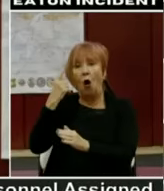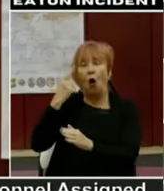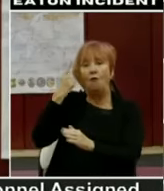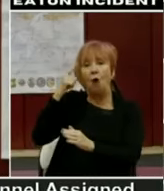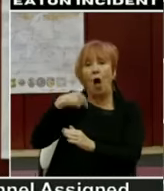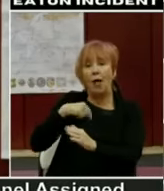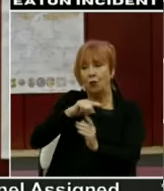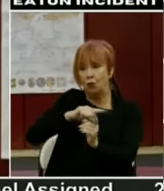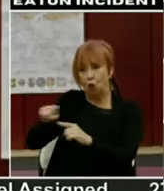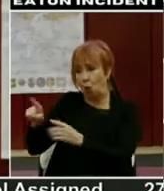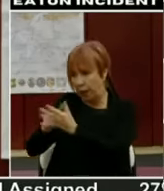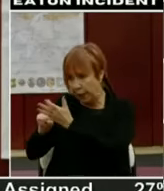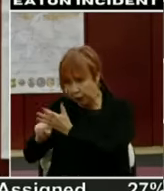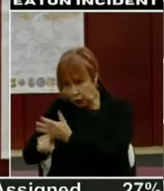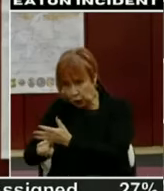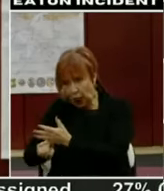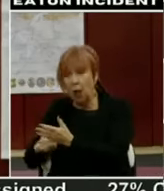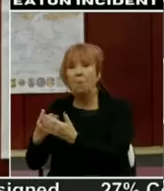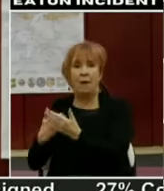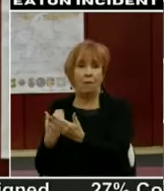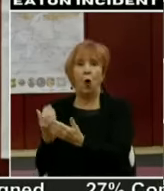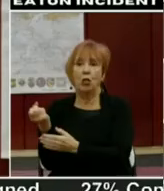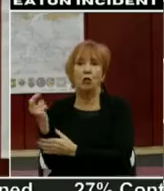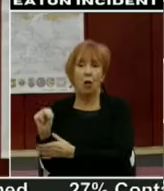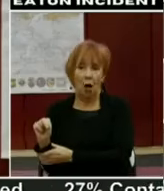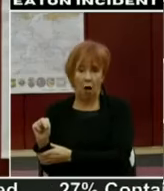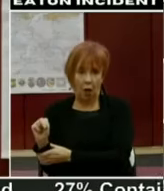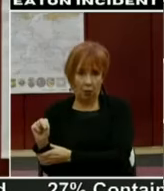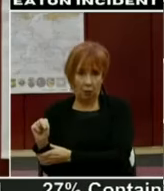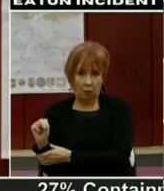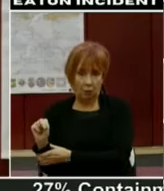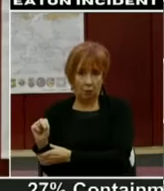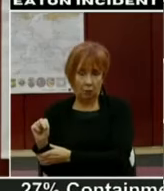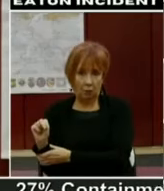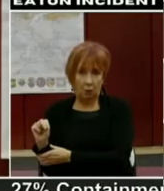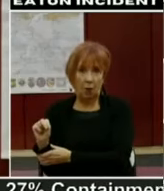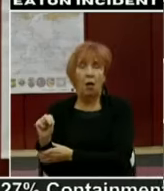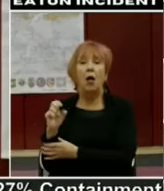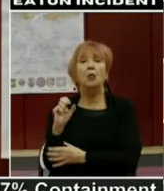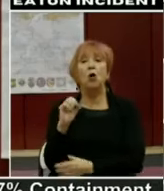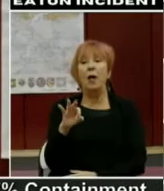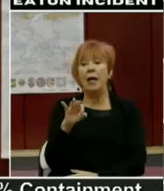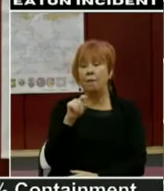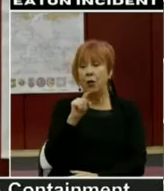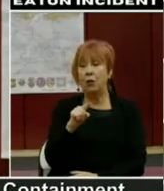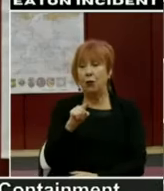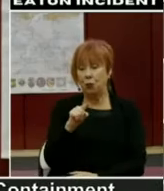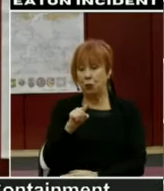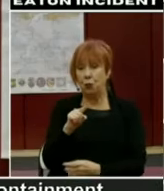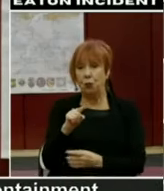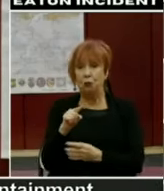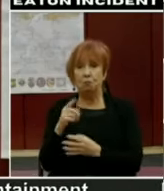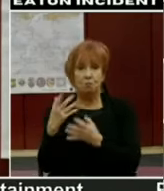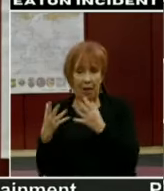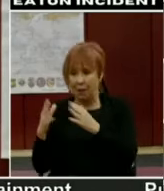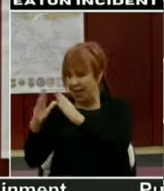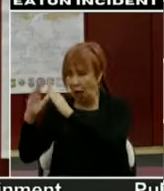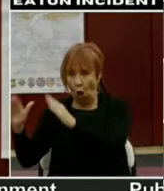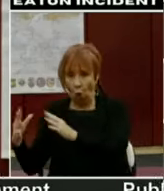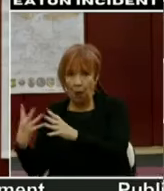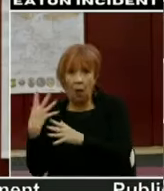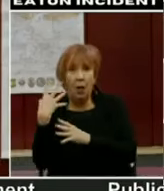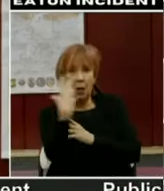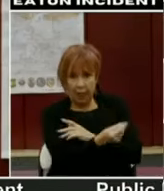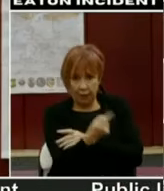will we tell you areas that we are, but if you're actually reoccupied your home, if you've been out of your home, call